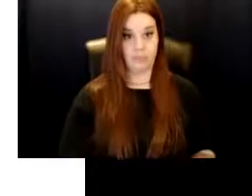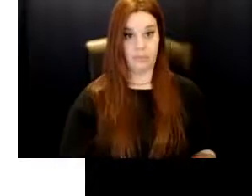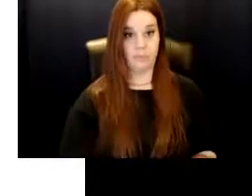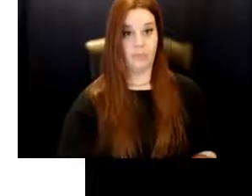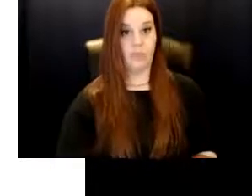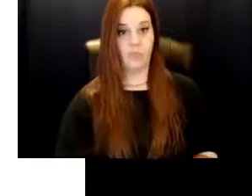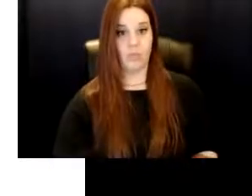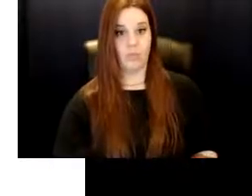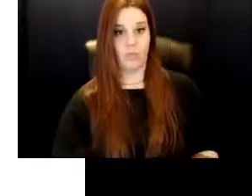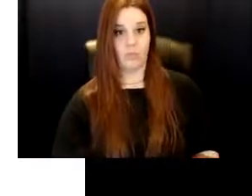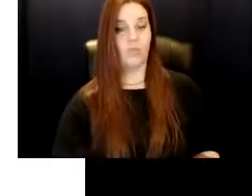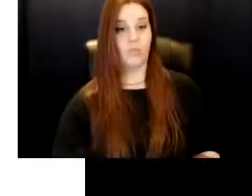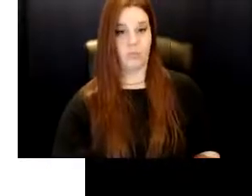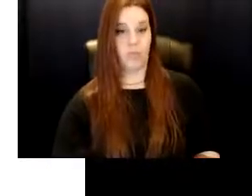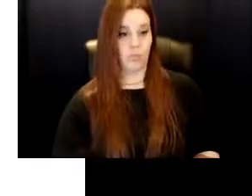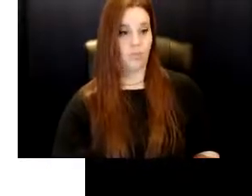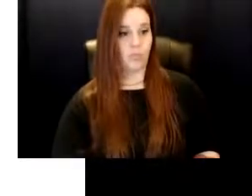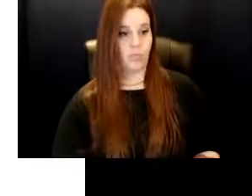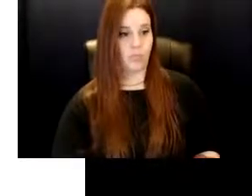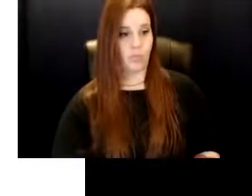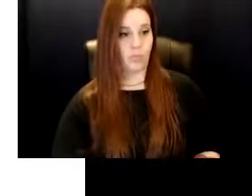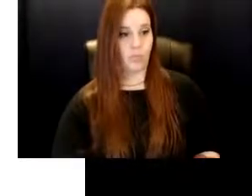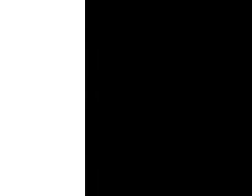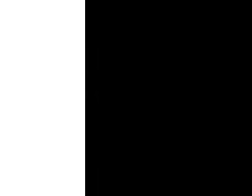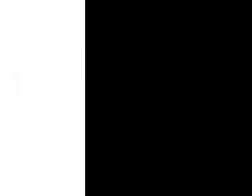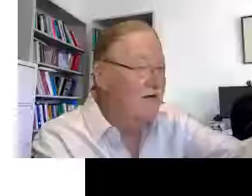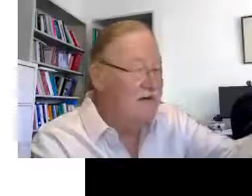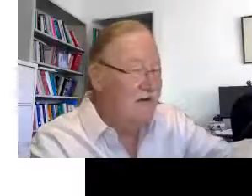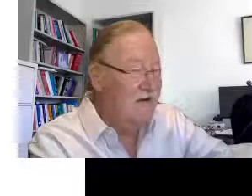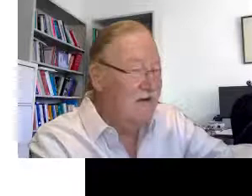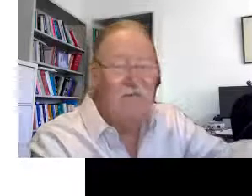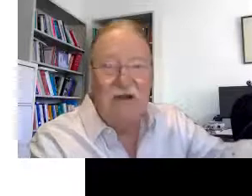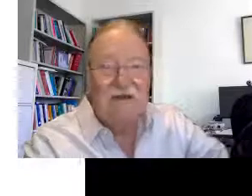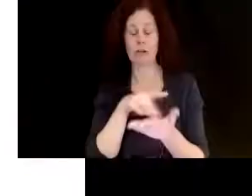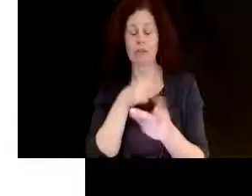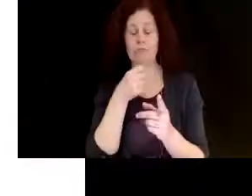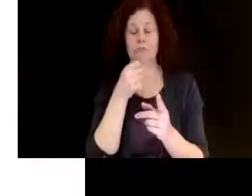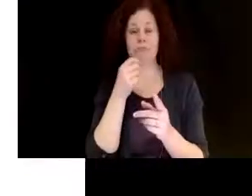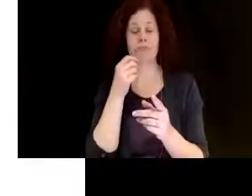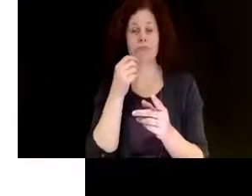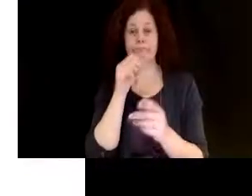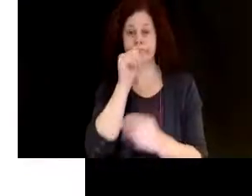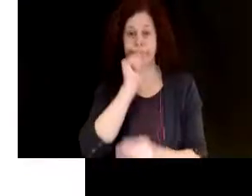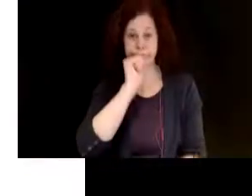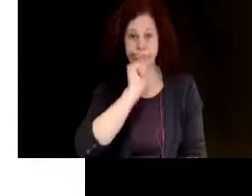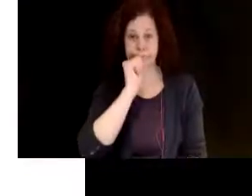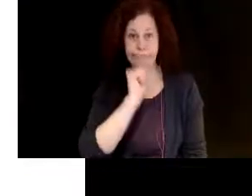So thank you so much, Rich. I know your center's been through a lot over the last 5 years, and it's impressive that you were able to conduct and complete